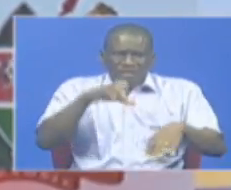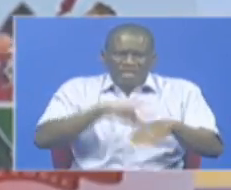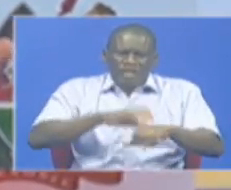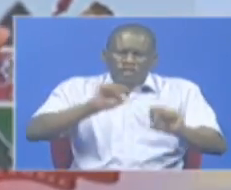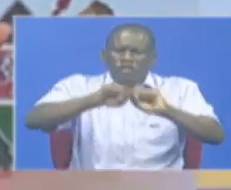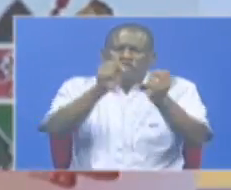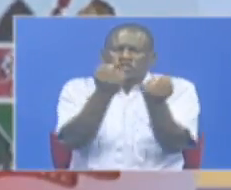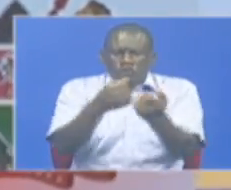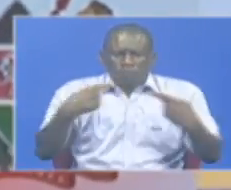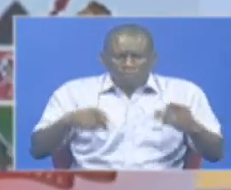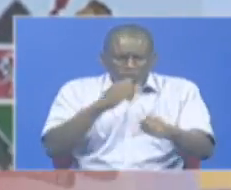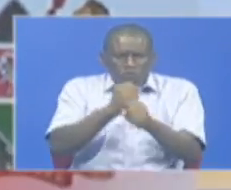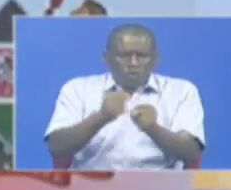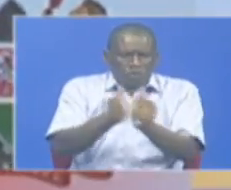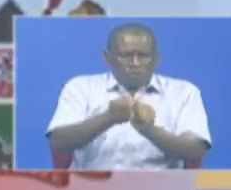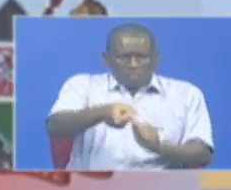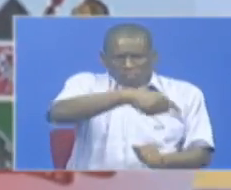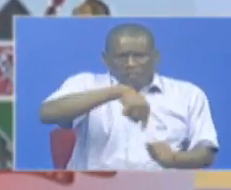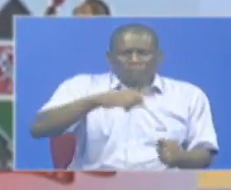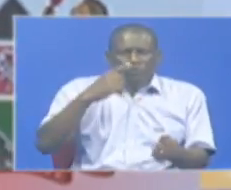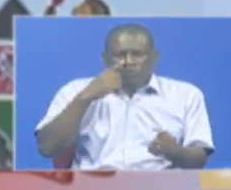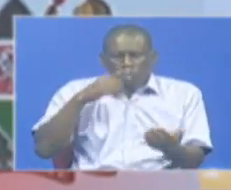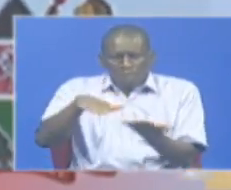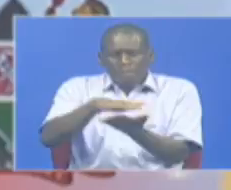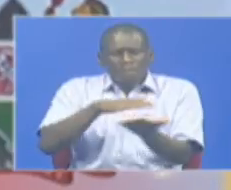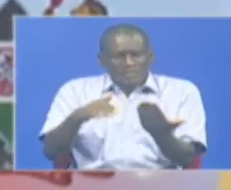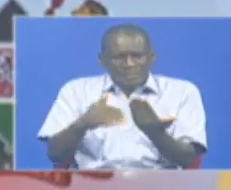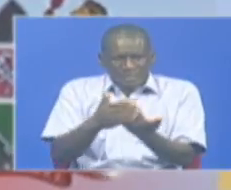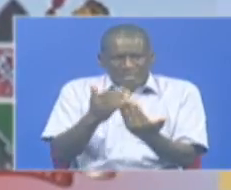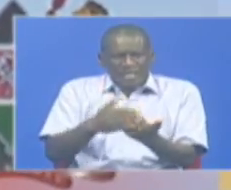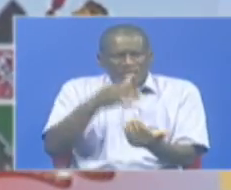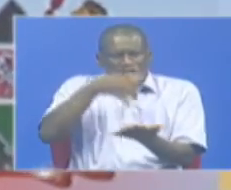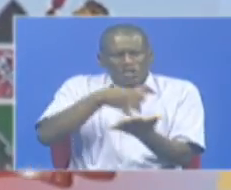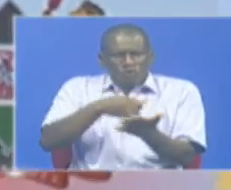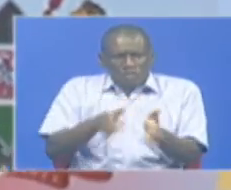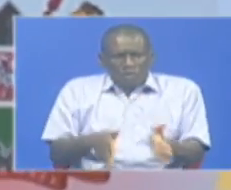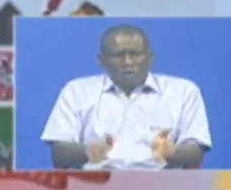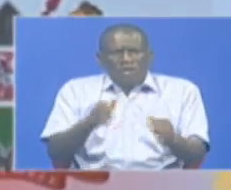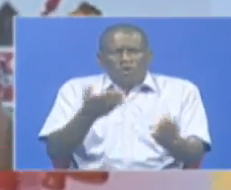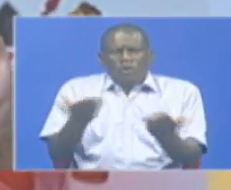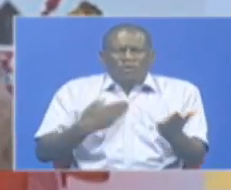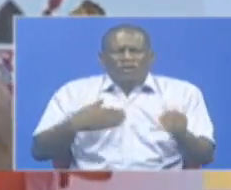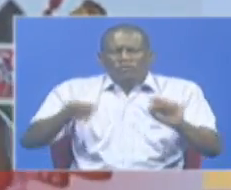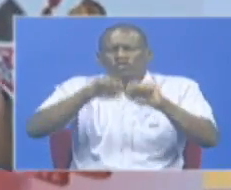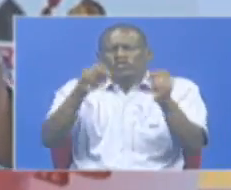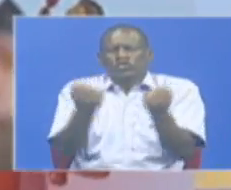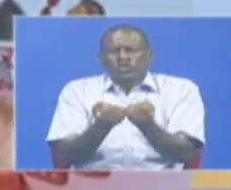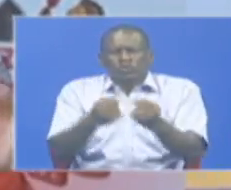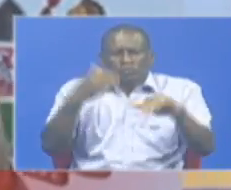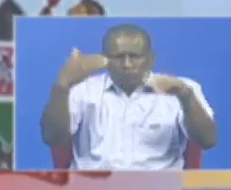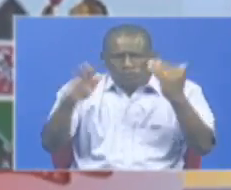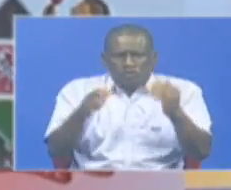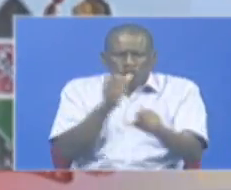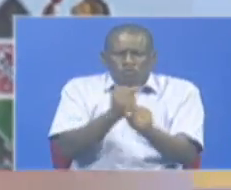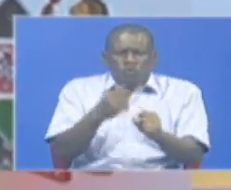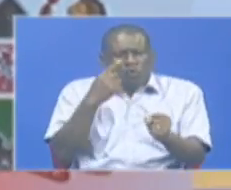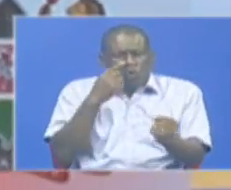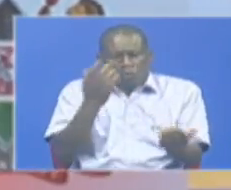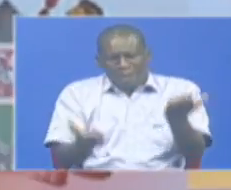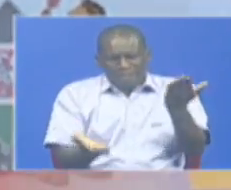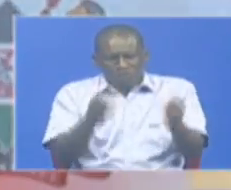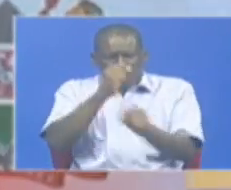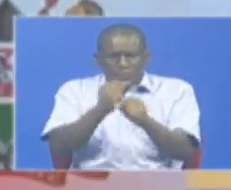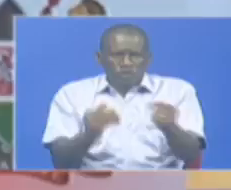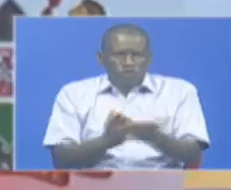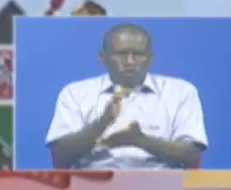us. As you appreciate, home-based care will include an intervention where we have the sociologists do home assessments to ensure that your home is